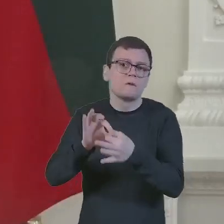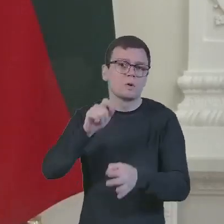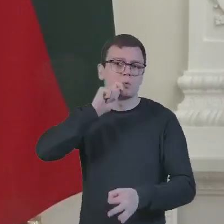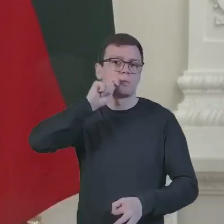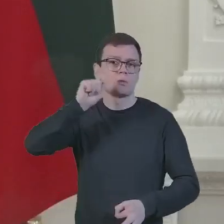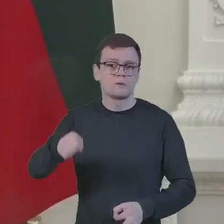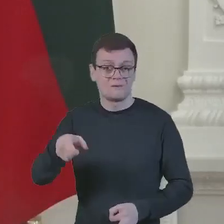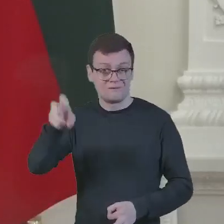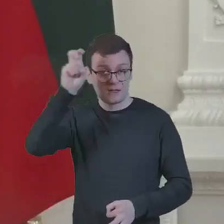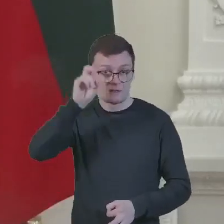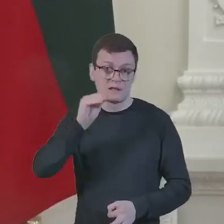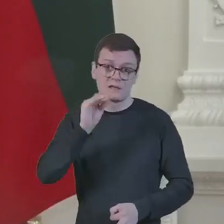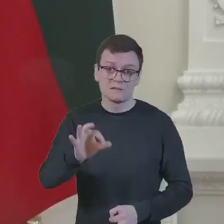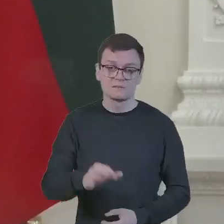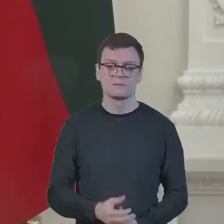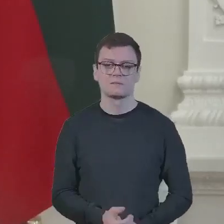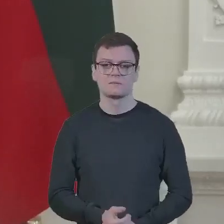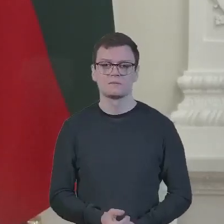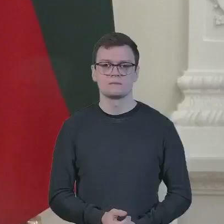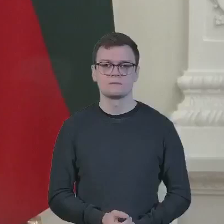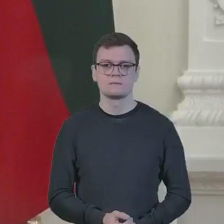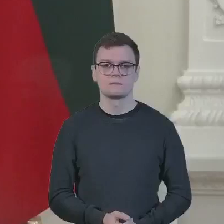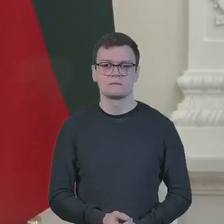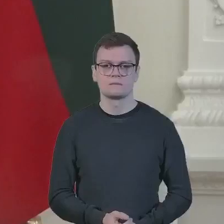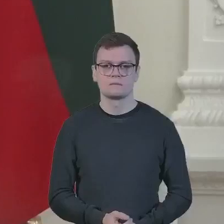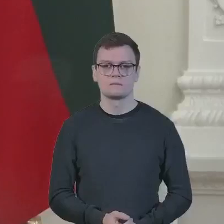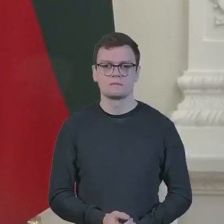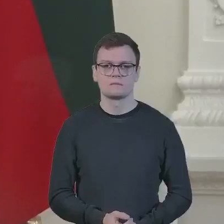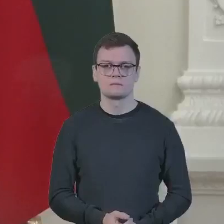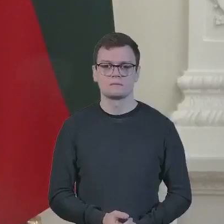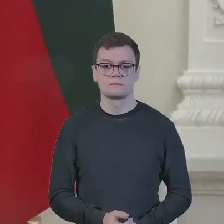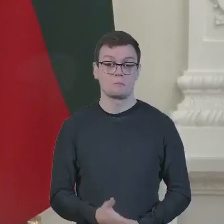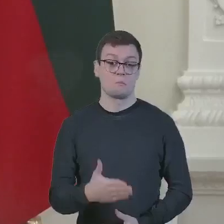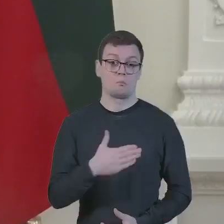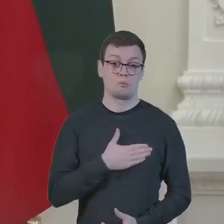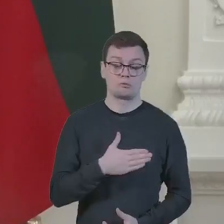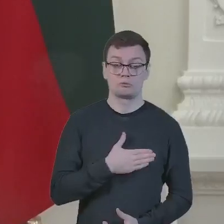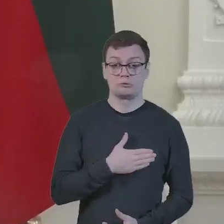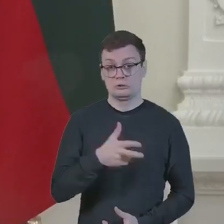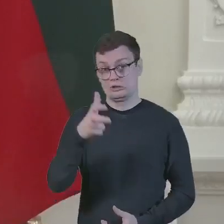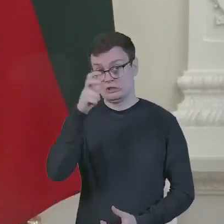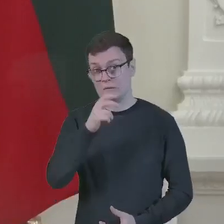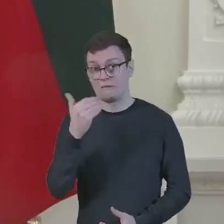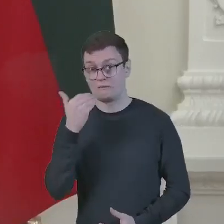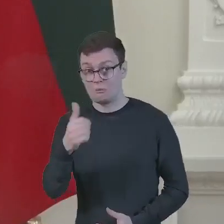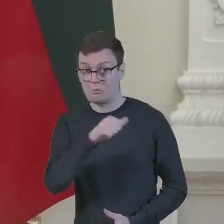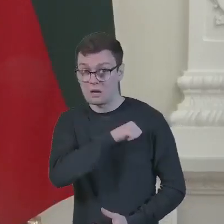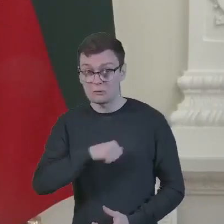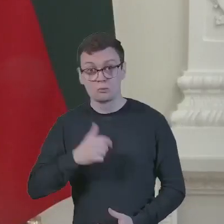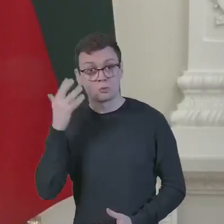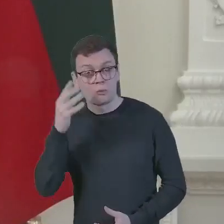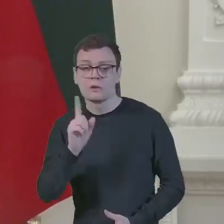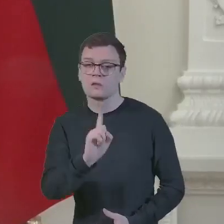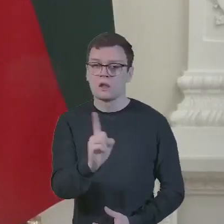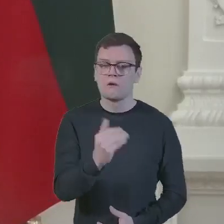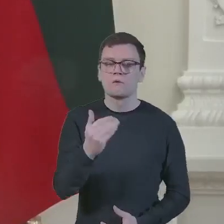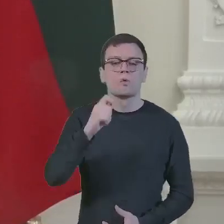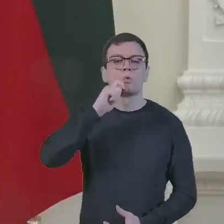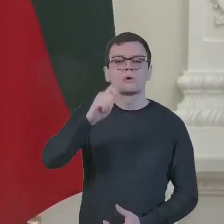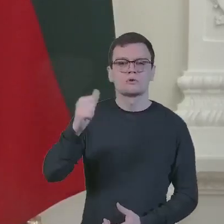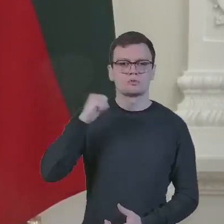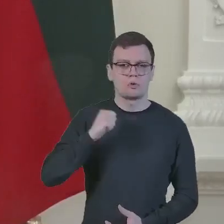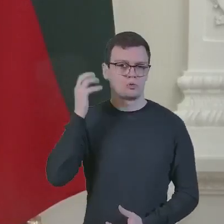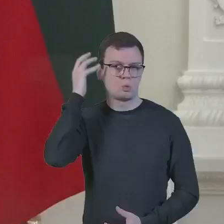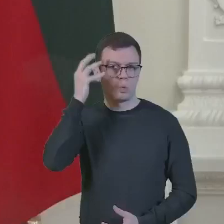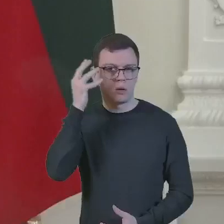We believe that we are one of the most friendly countries to Ukraine, and this is not only our opinion, but the